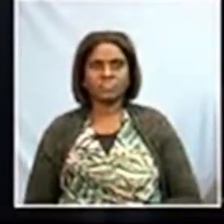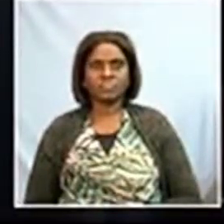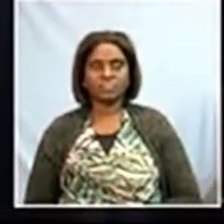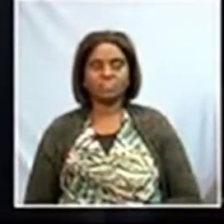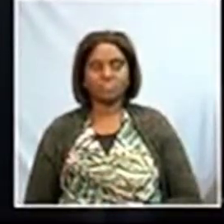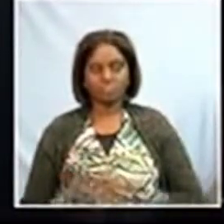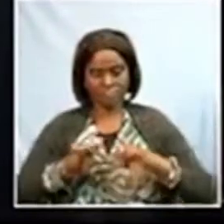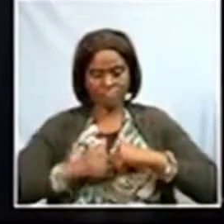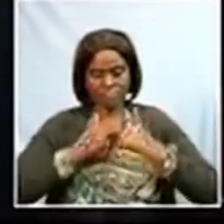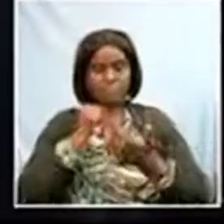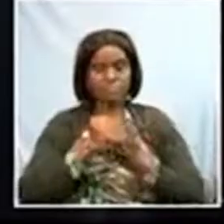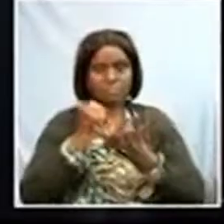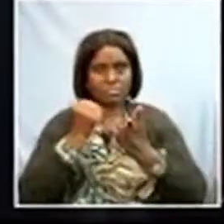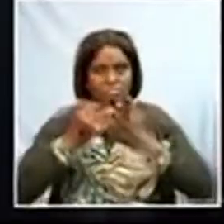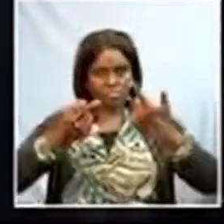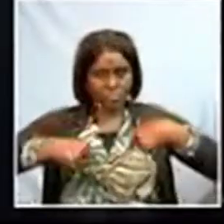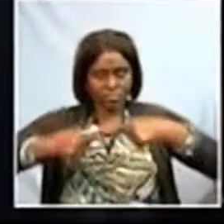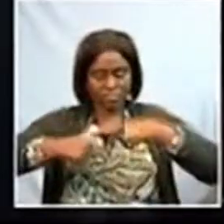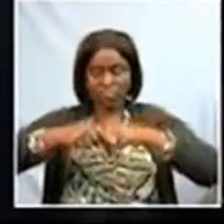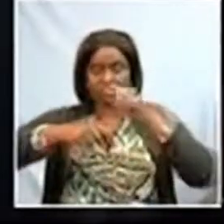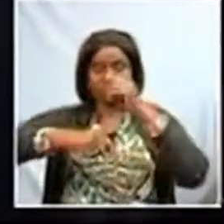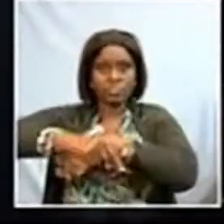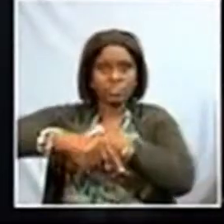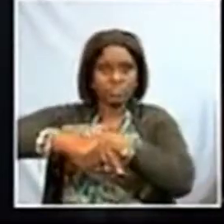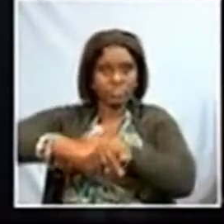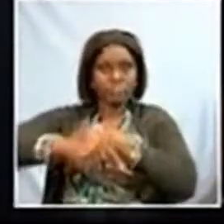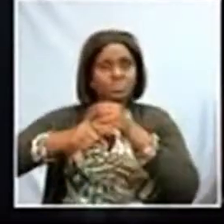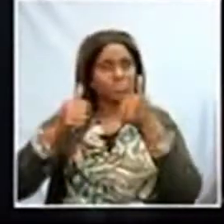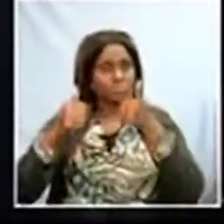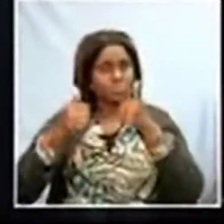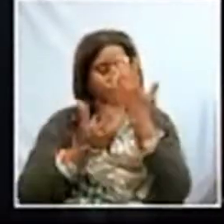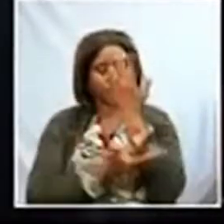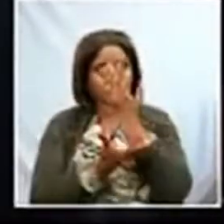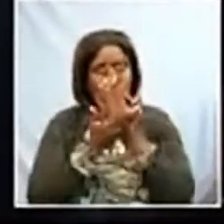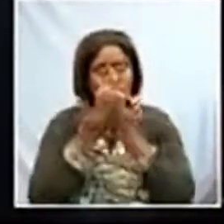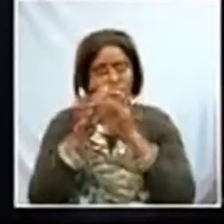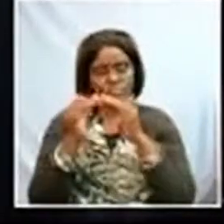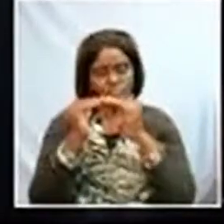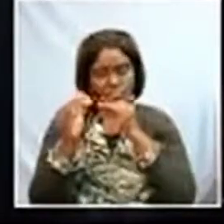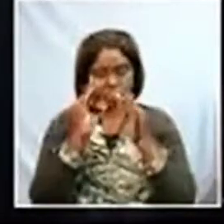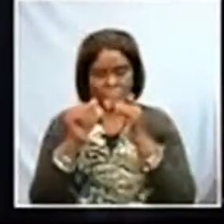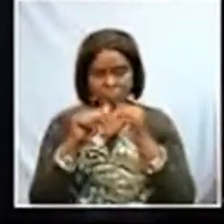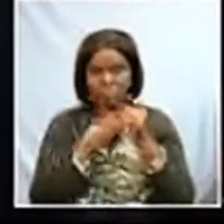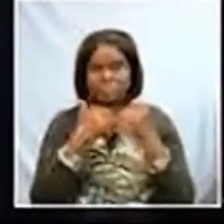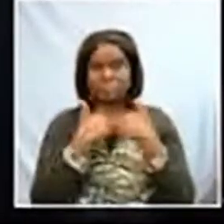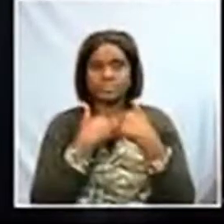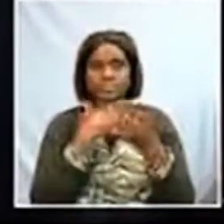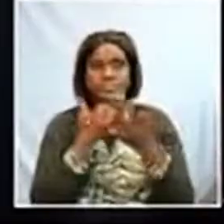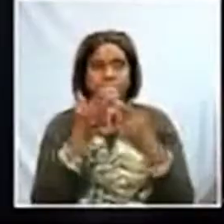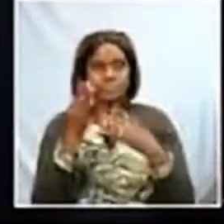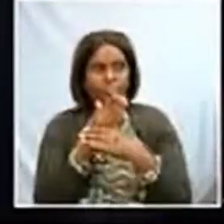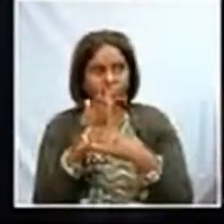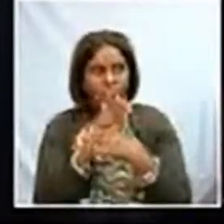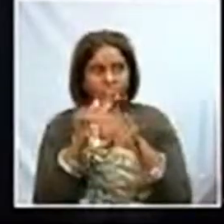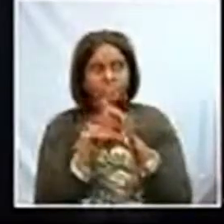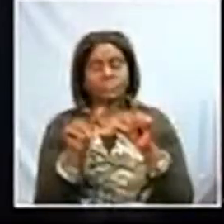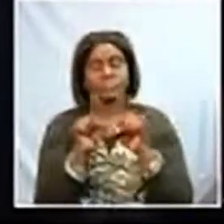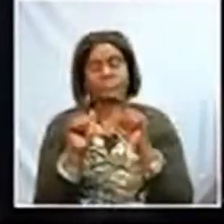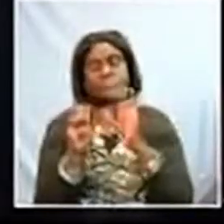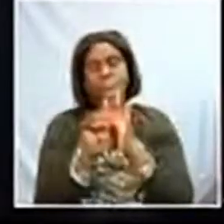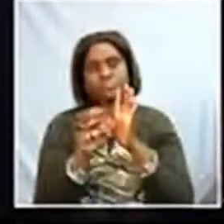Are we helping local investment in flourishing at this level if we are going to conduct business in such a